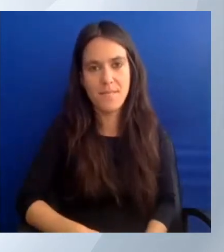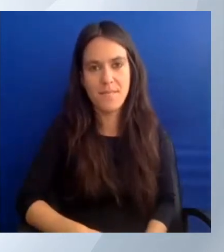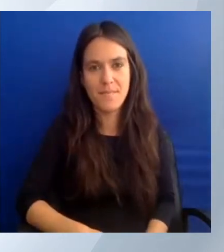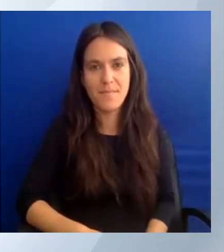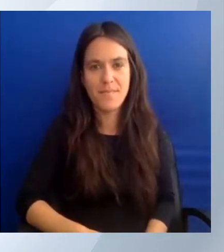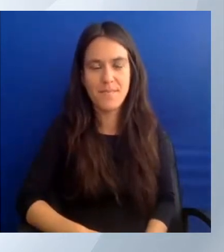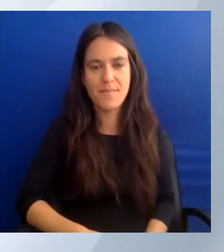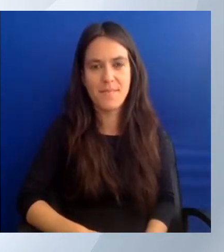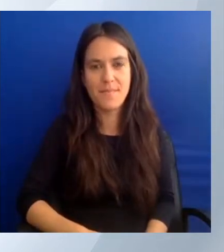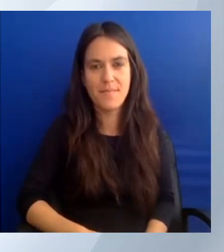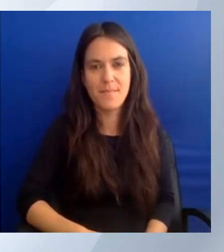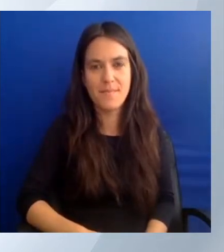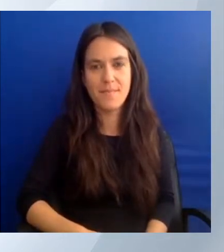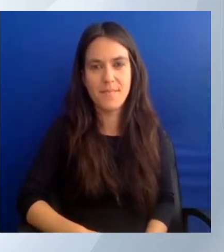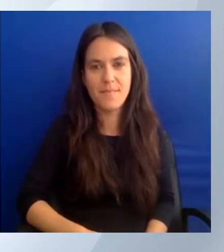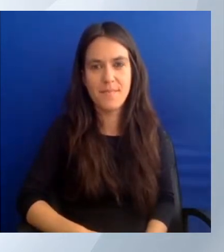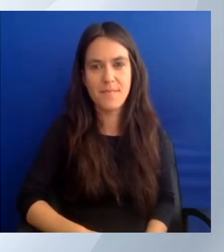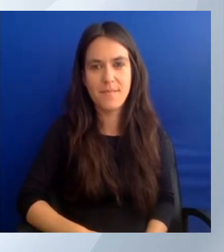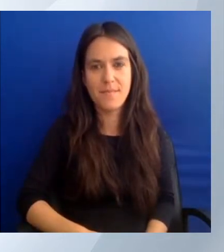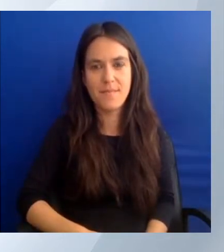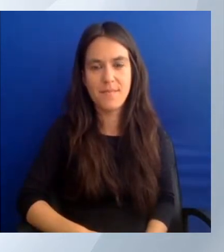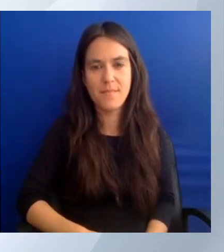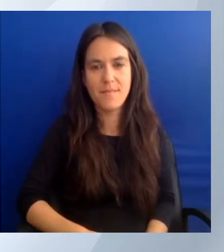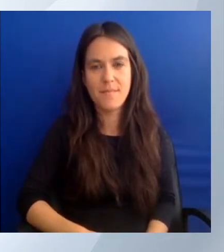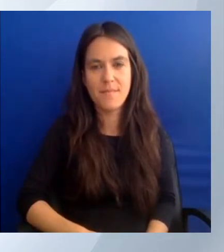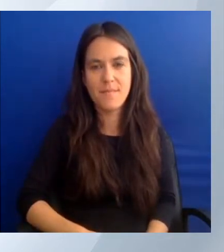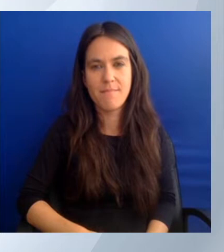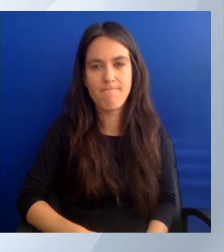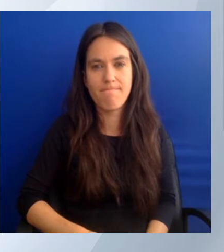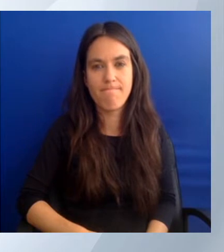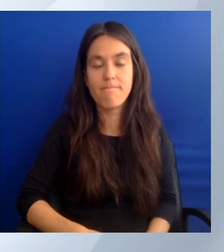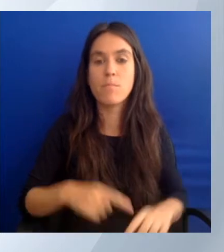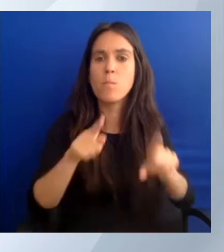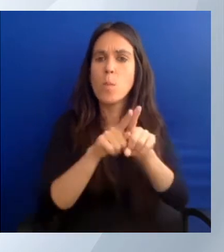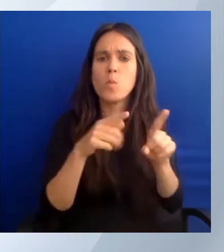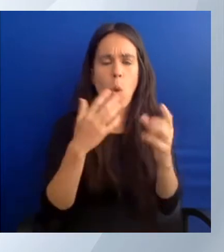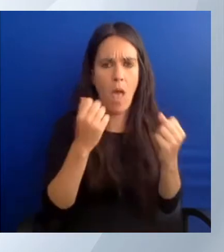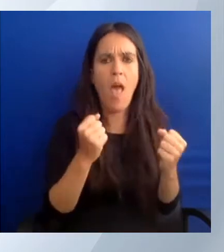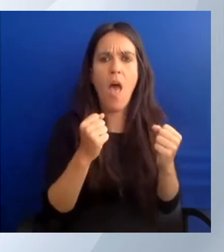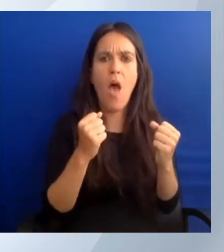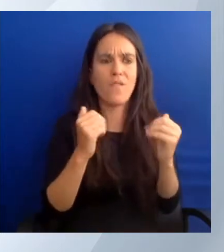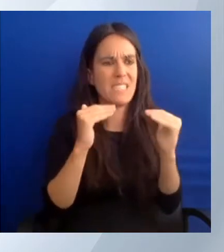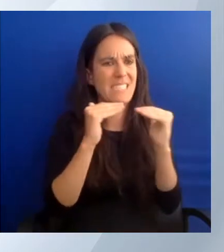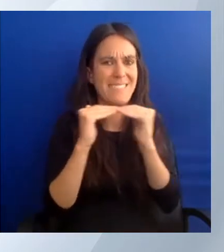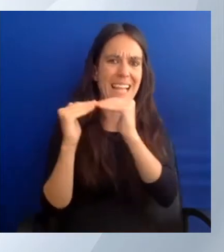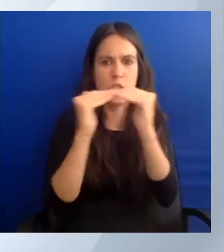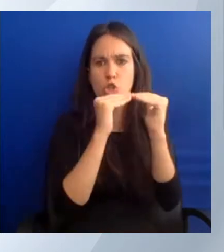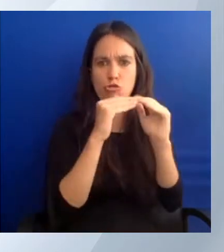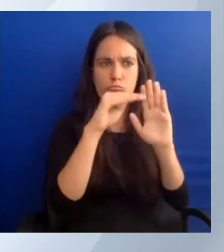Wherever possible, Dapr has adopted standard like OpenTelemetry or cloud events.